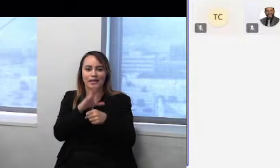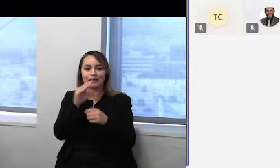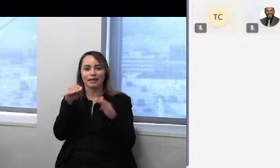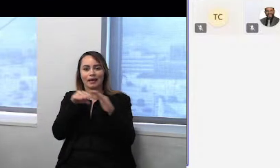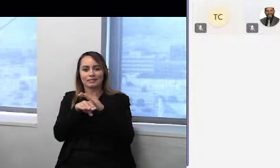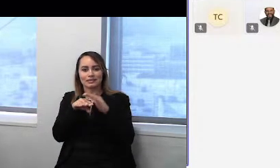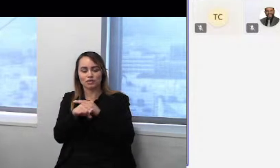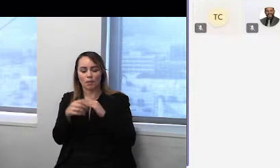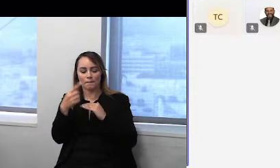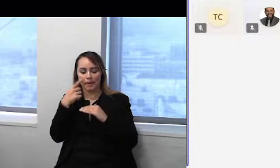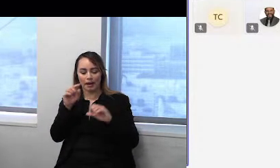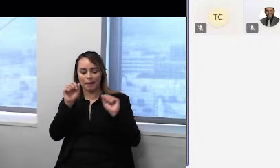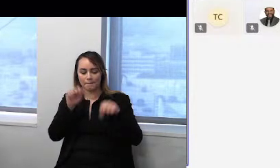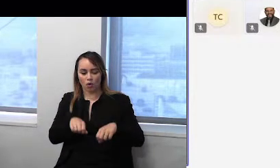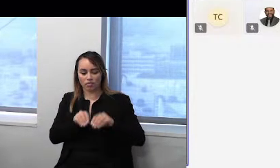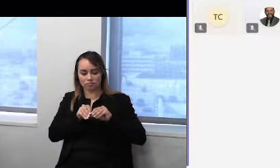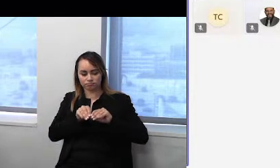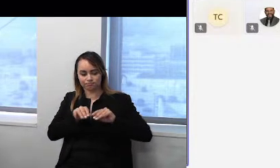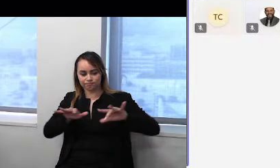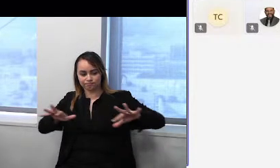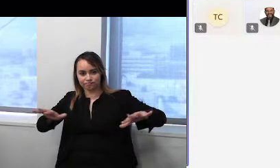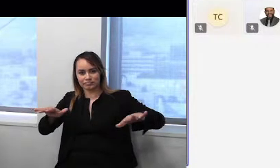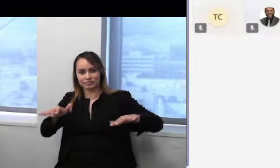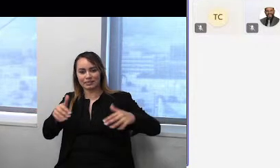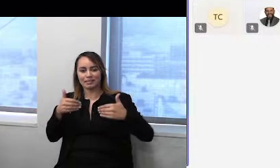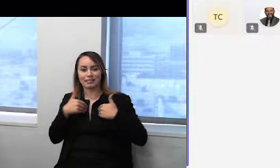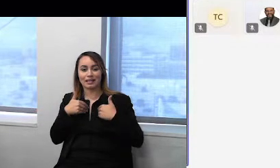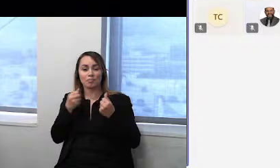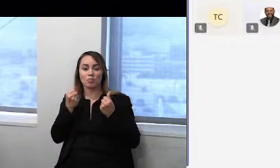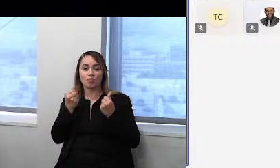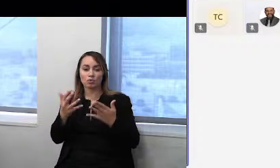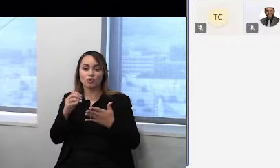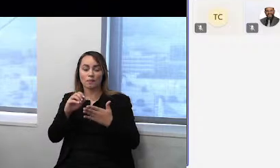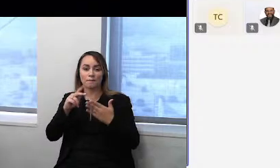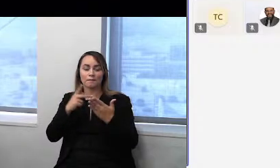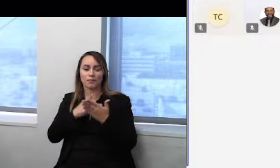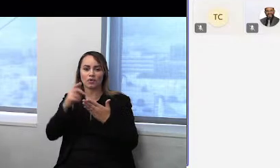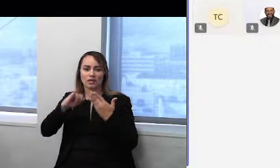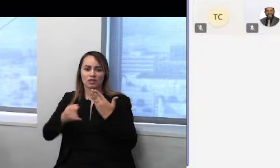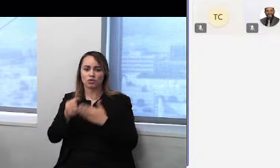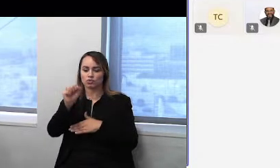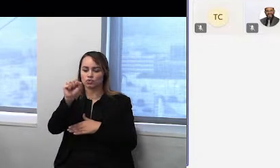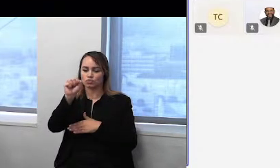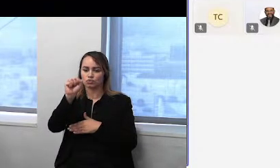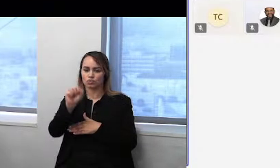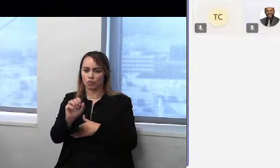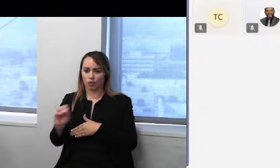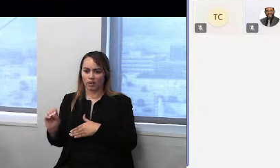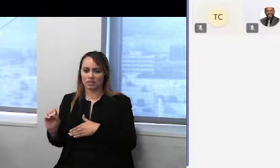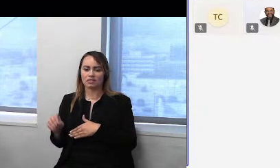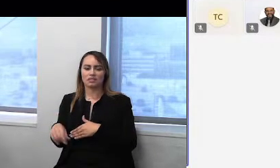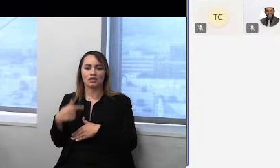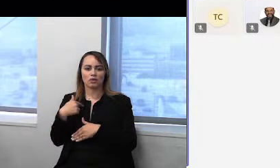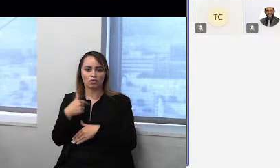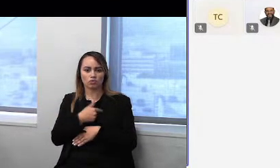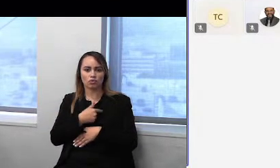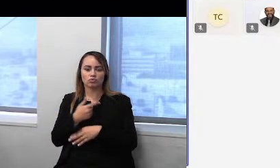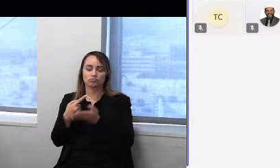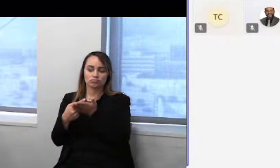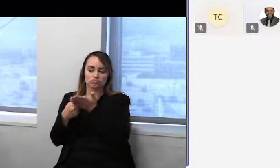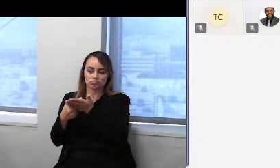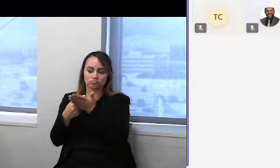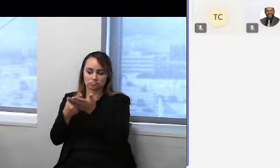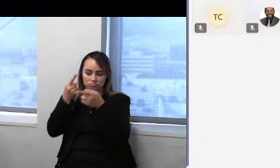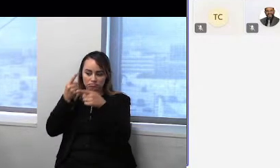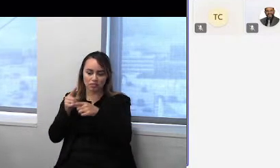in the southwest portion of the island in which we're trying to coordinate work with Genera on ensuring projects and facilities that